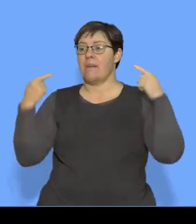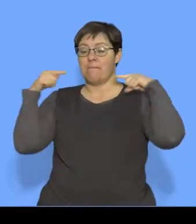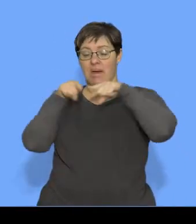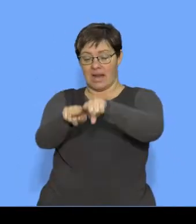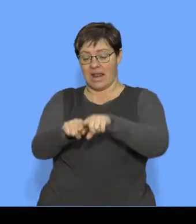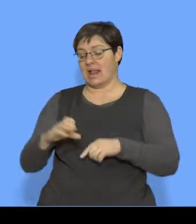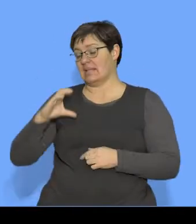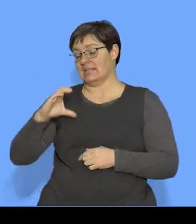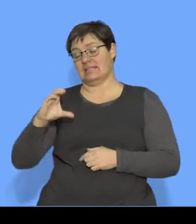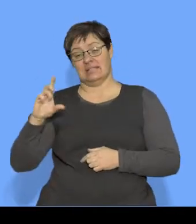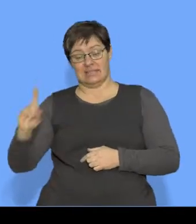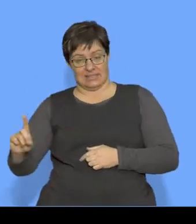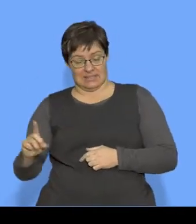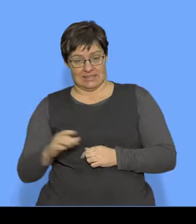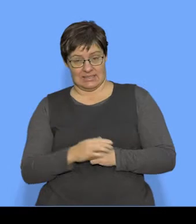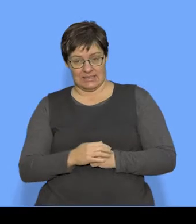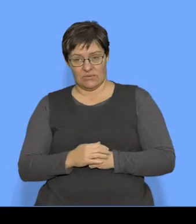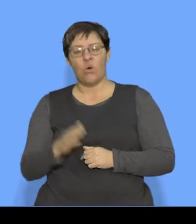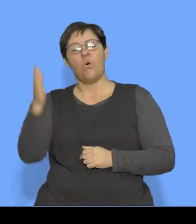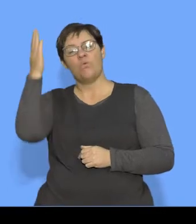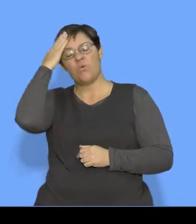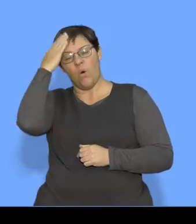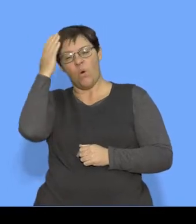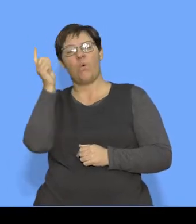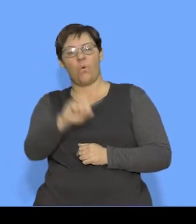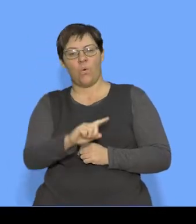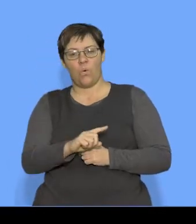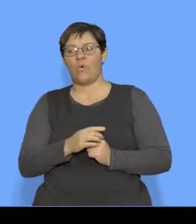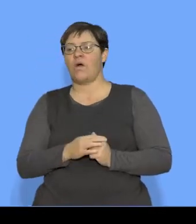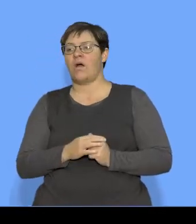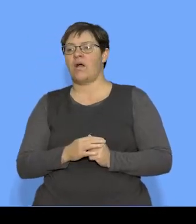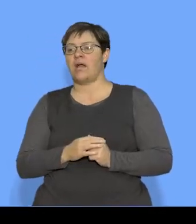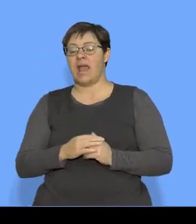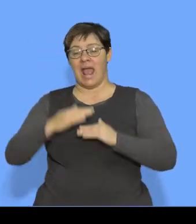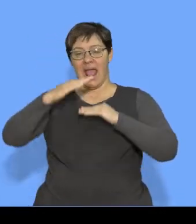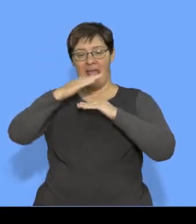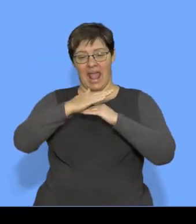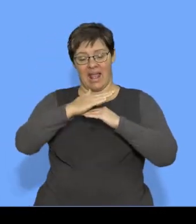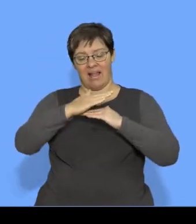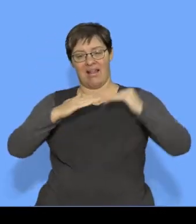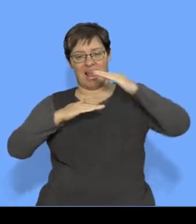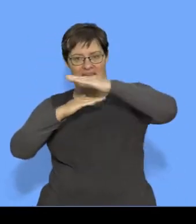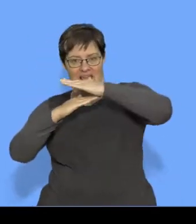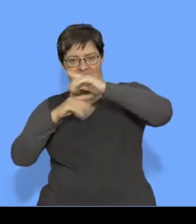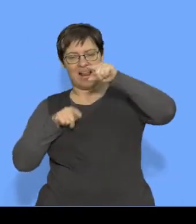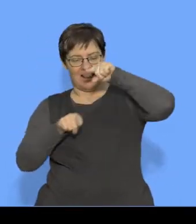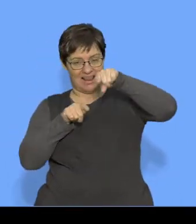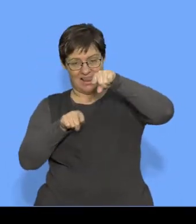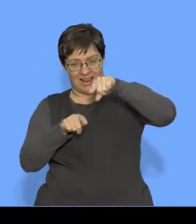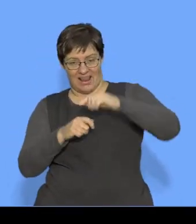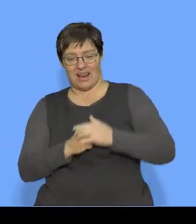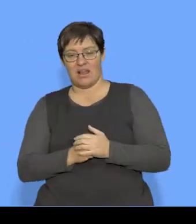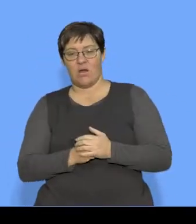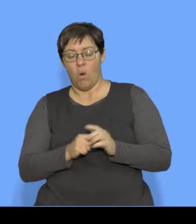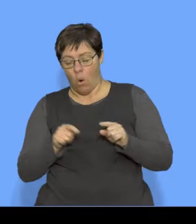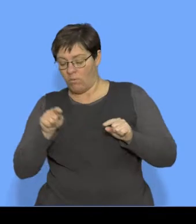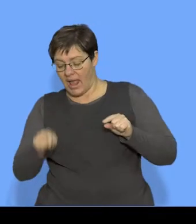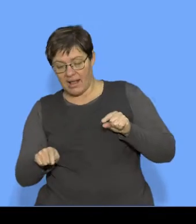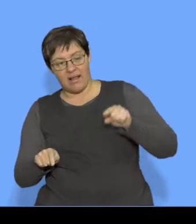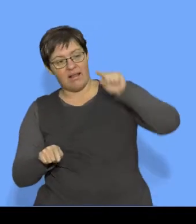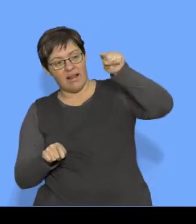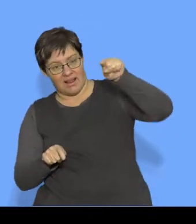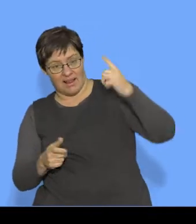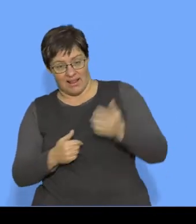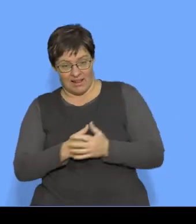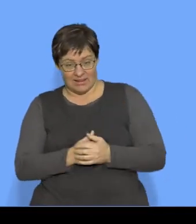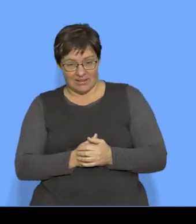to CD, you know that you can think about corresponding angles. That's the implicit thing. You can think about